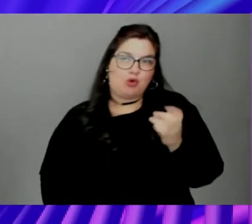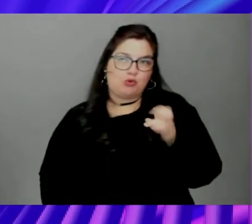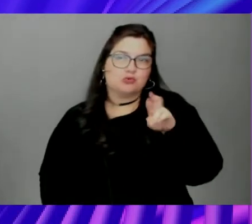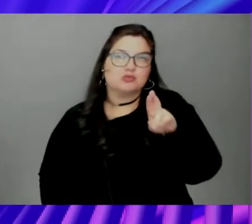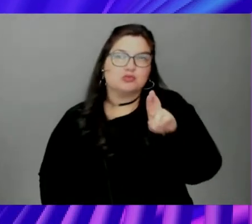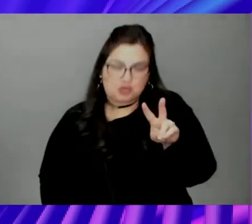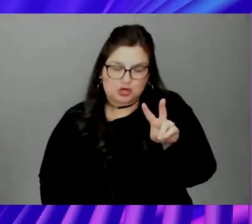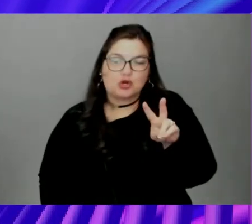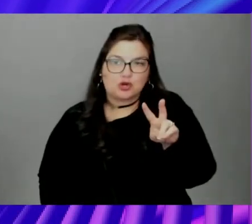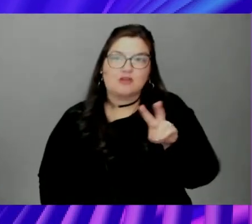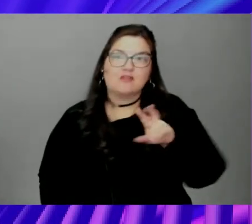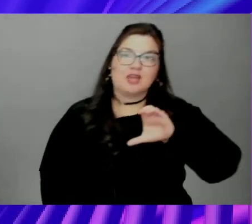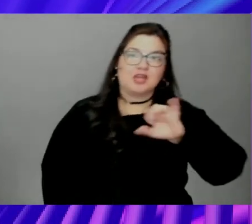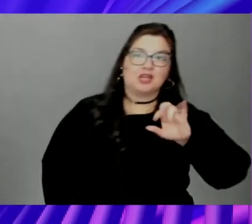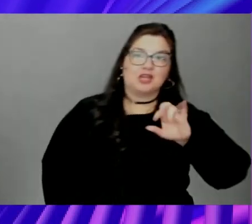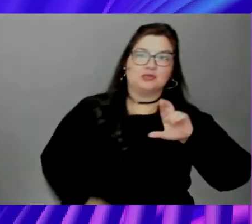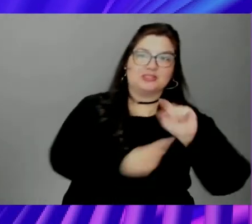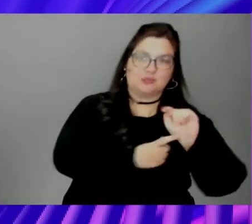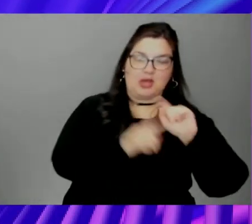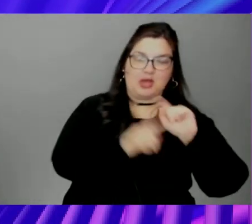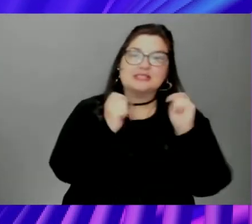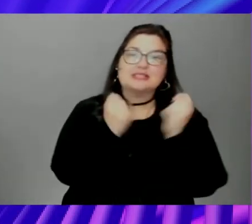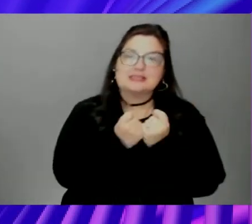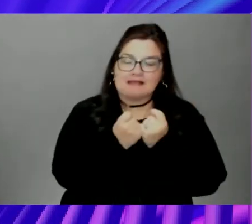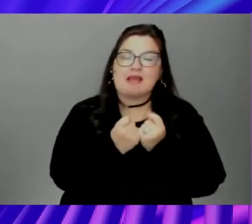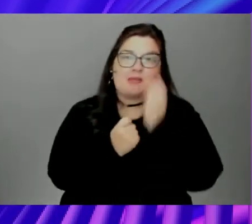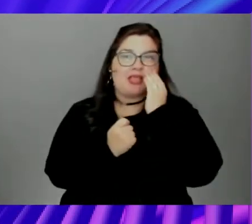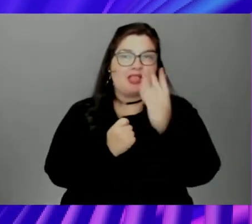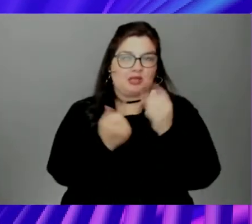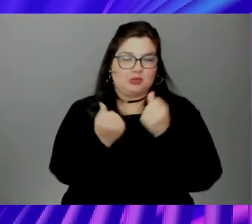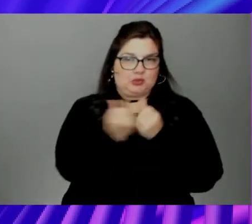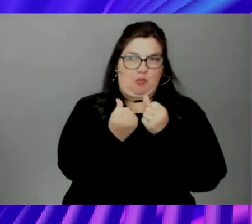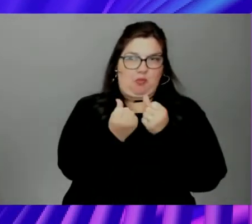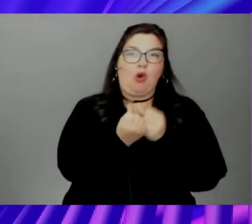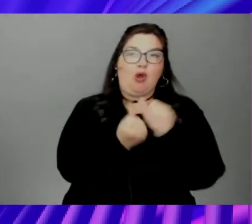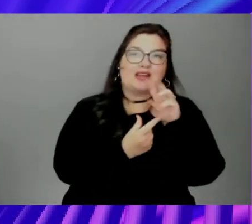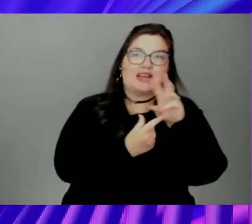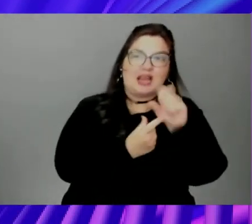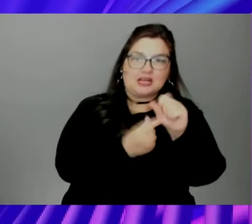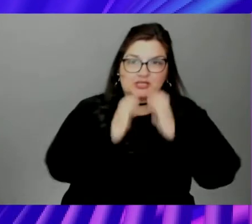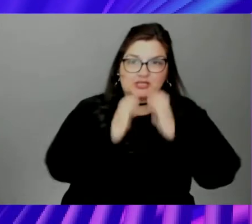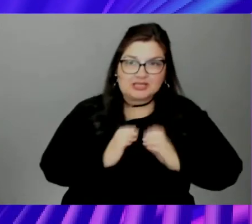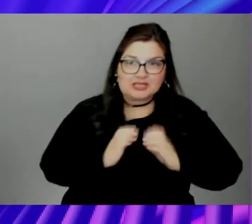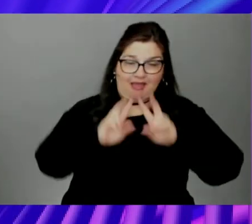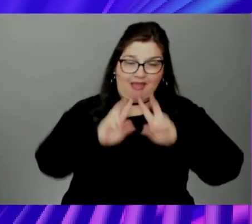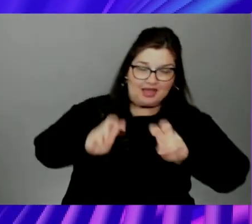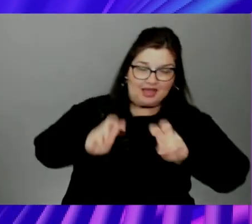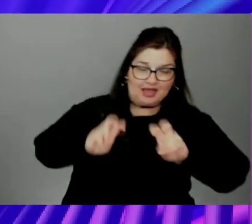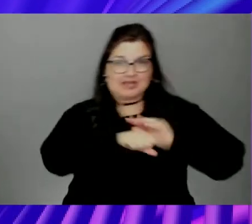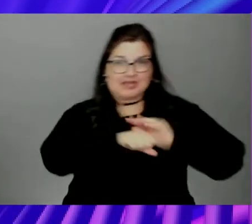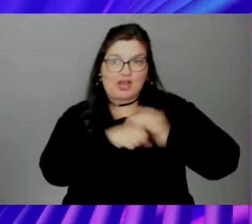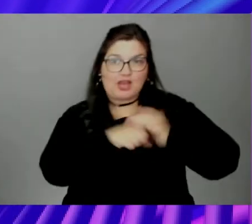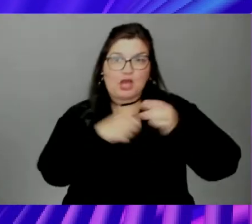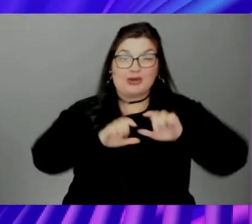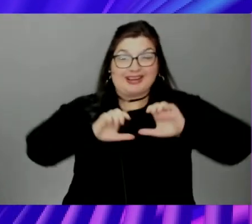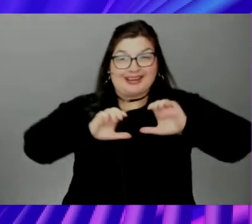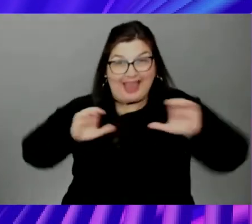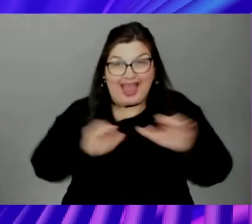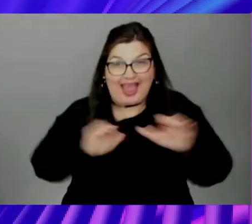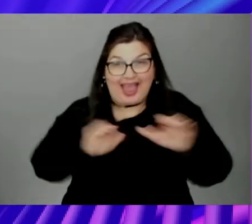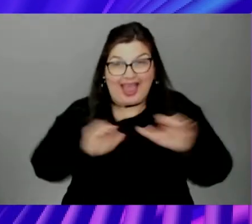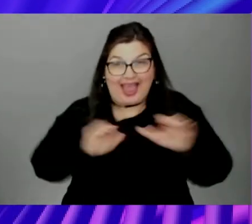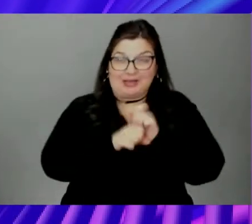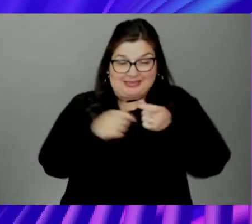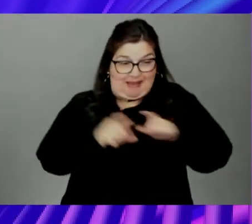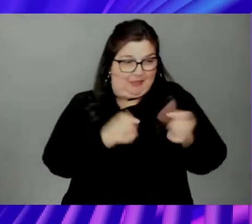Incident Response team. We support AWS customers with analysis and advice during active security events within the parameters of